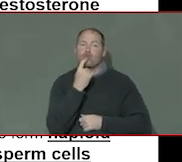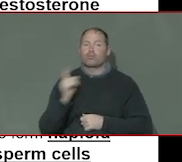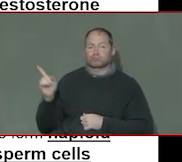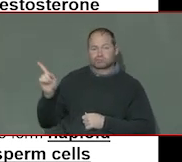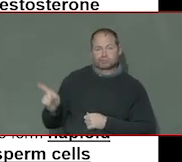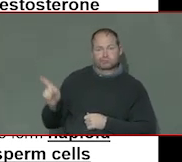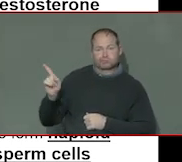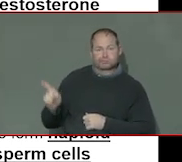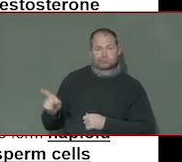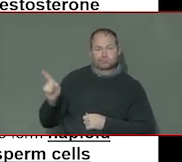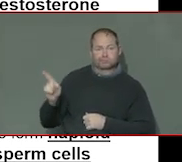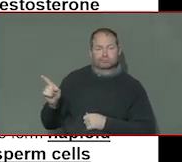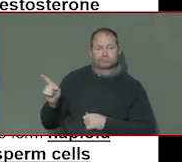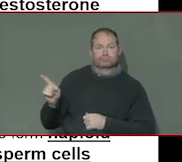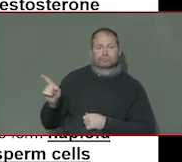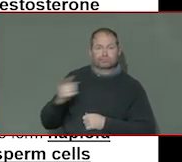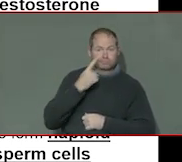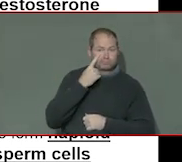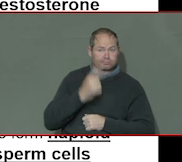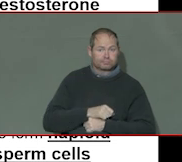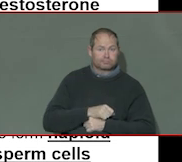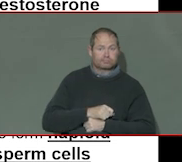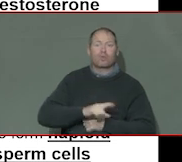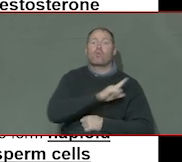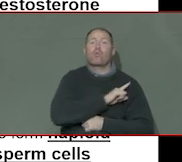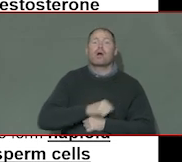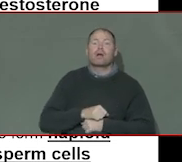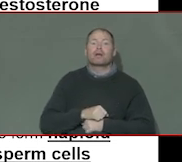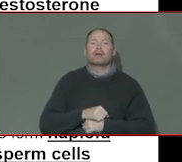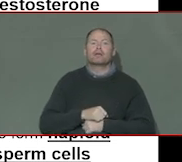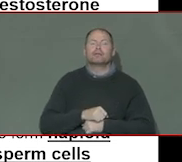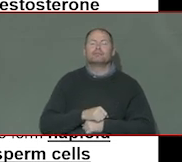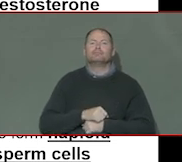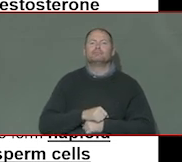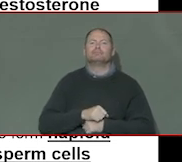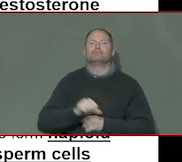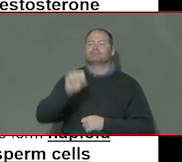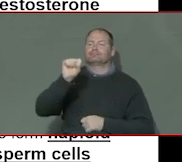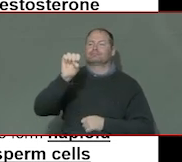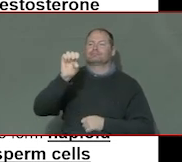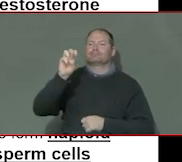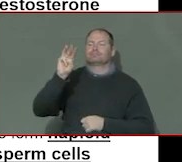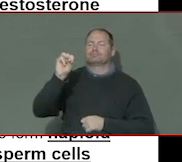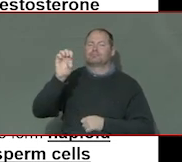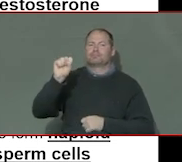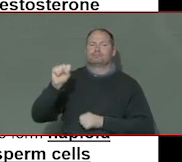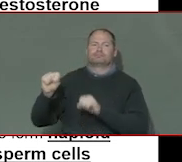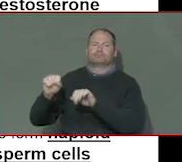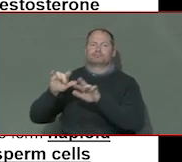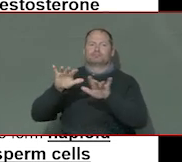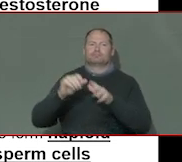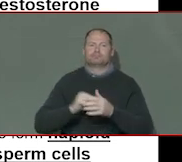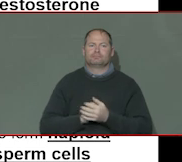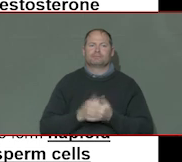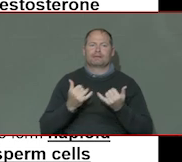will see that all of them are in red. Why? They produce semen. So if they ask you, and I'm sorry about that, I